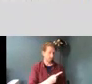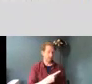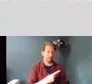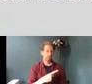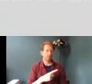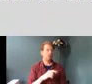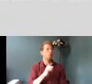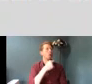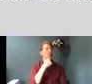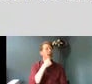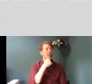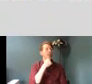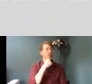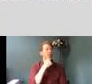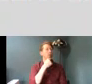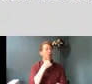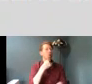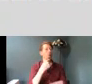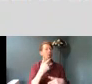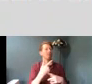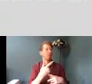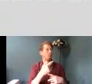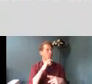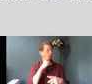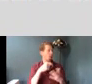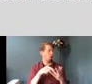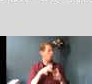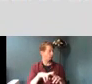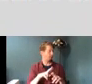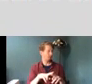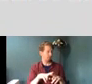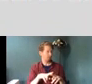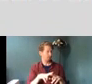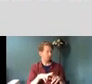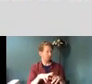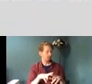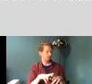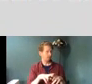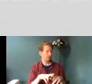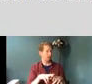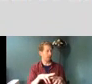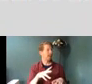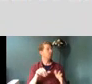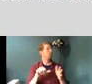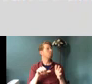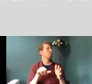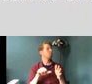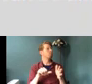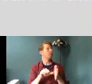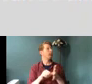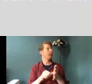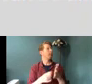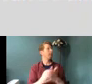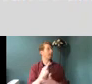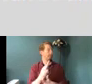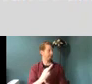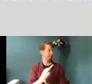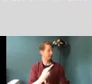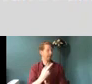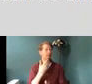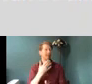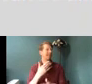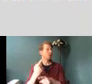Your mic and your video, if you're an attendee, should be turned off as you arrive. If you do have an issue during the session, please do